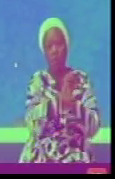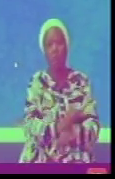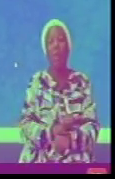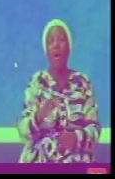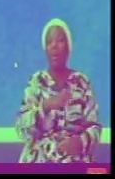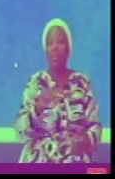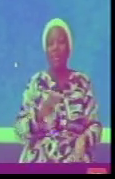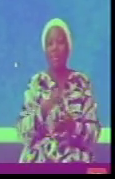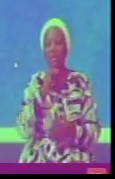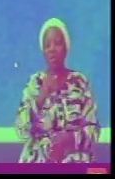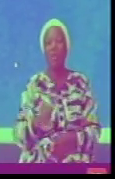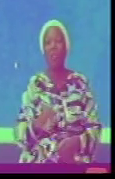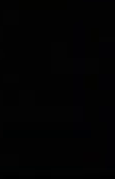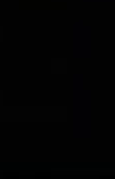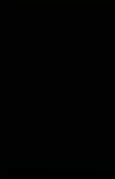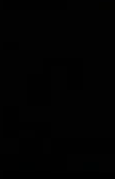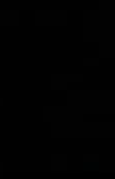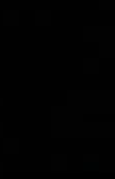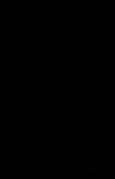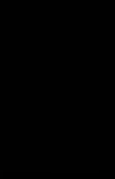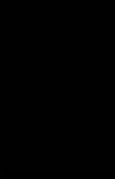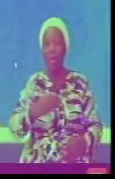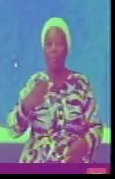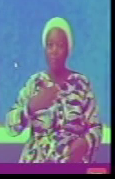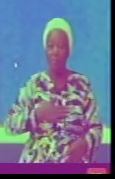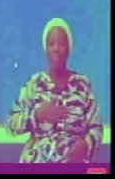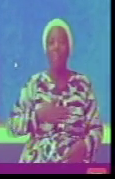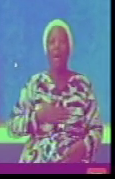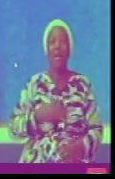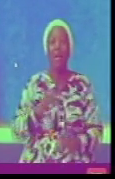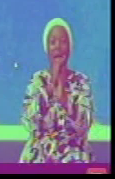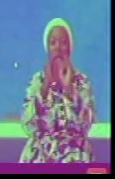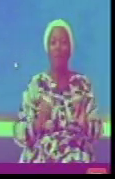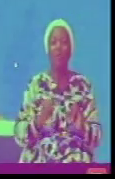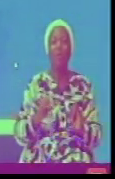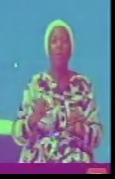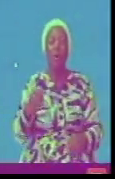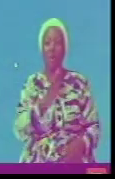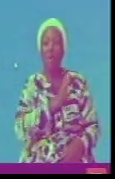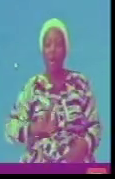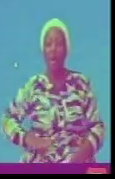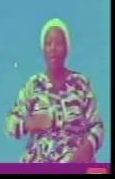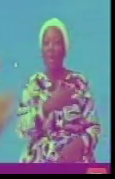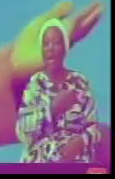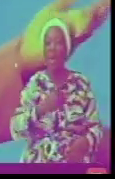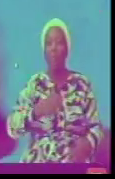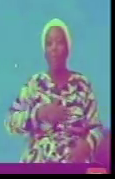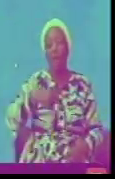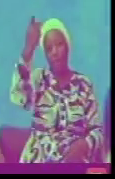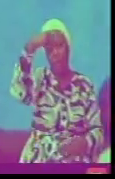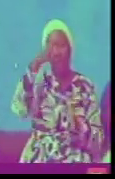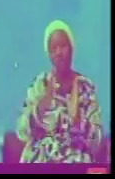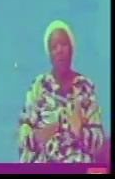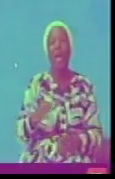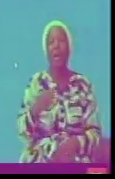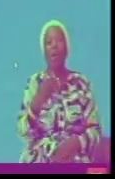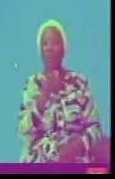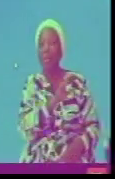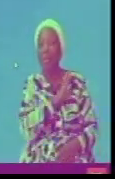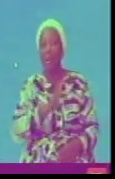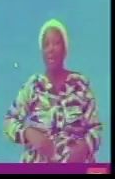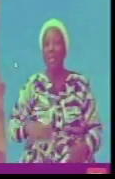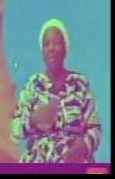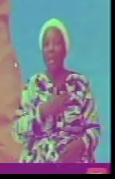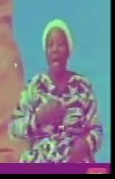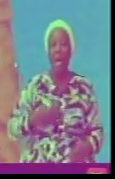Christ and my tradition, Christ and my idols, Christ and my philosopher,